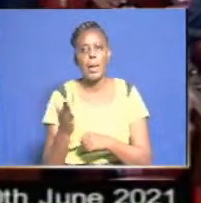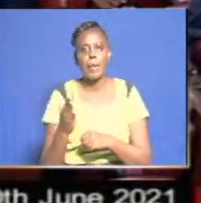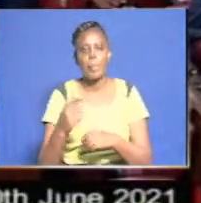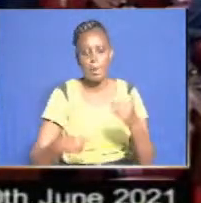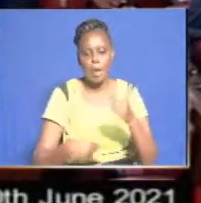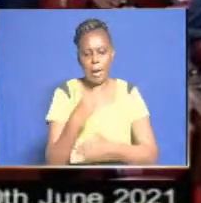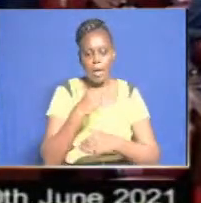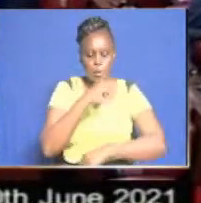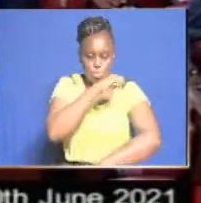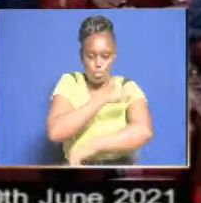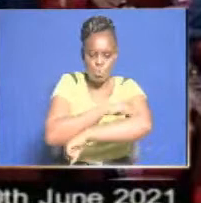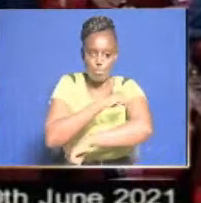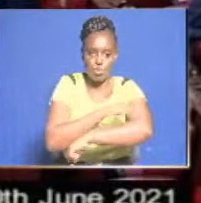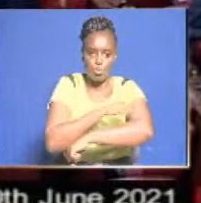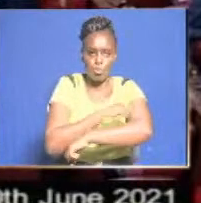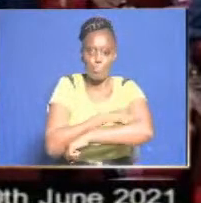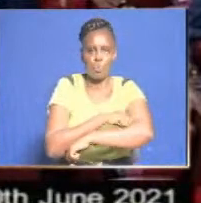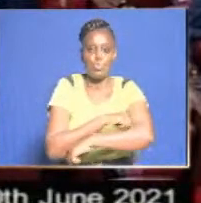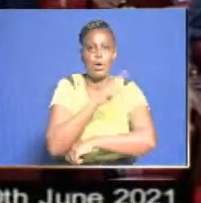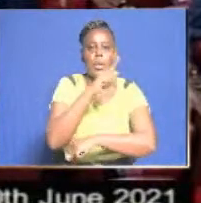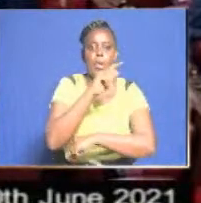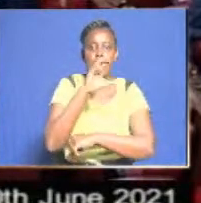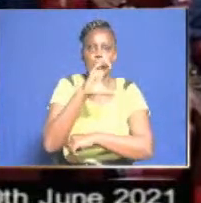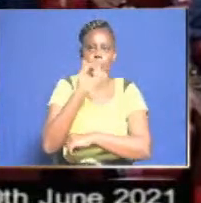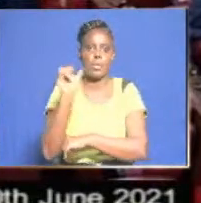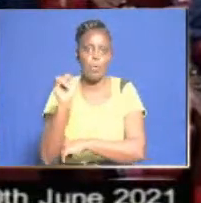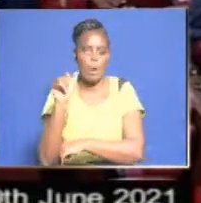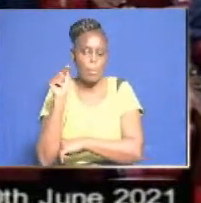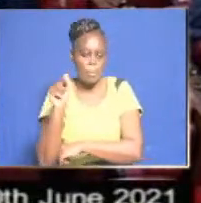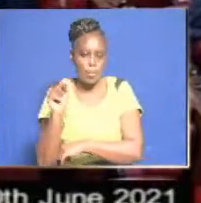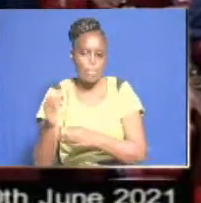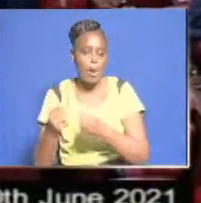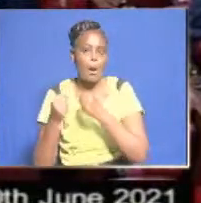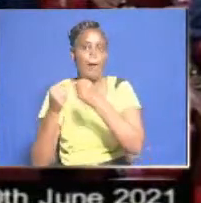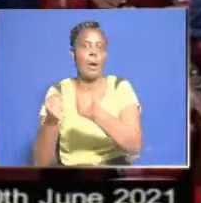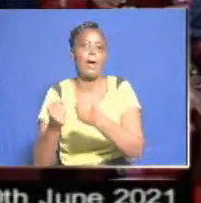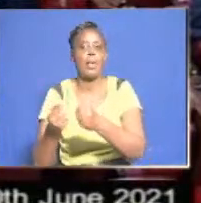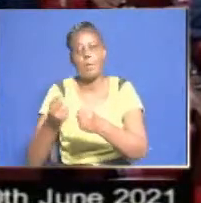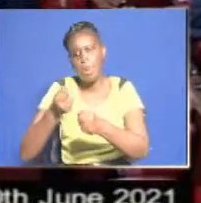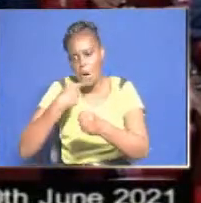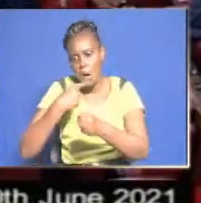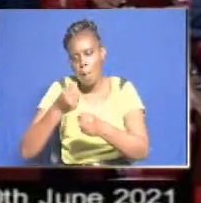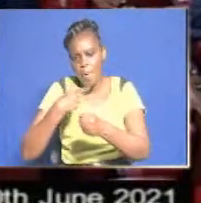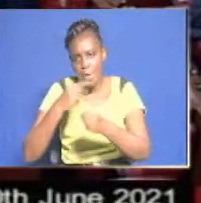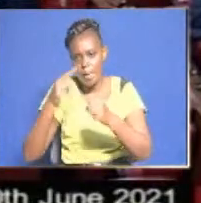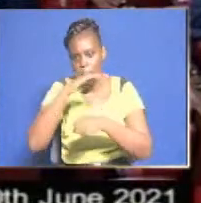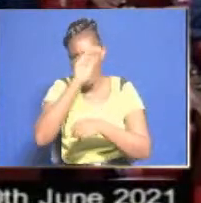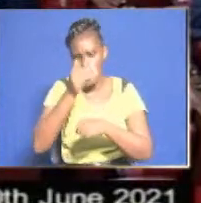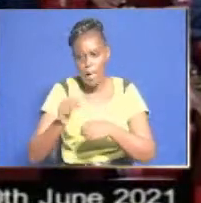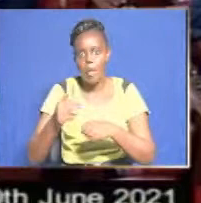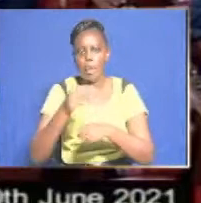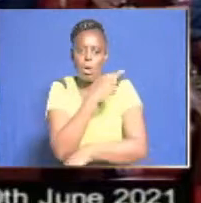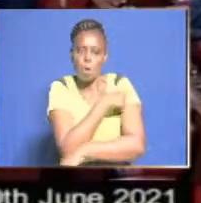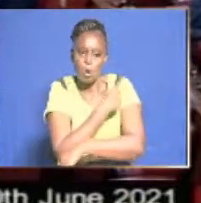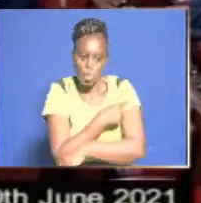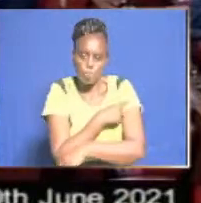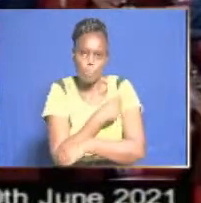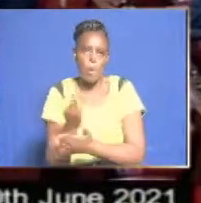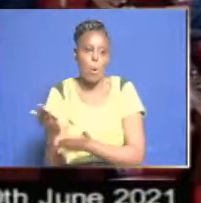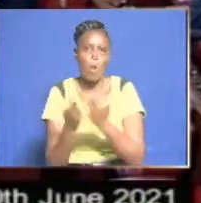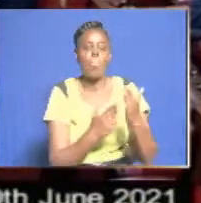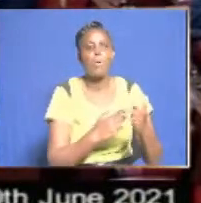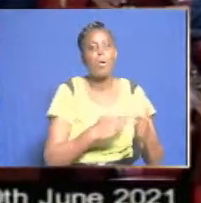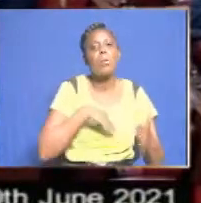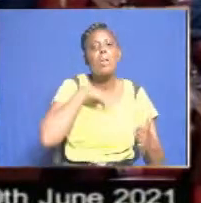ambulance registration number KCY015S belonging to MedHill Group of Hospitals, which led to death of Peter Oduor